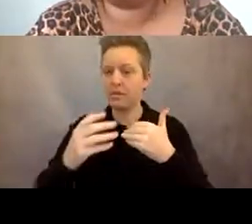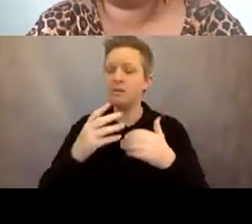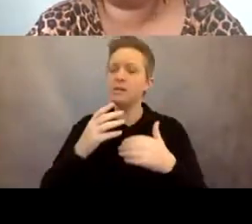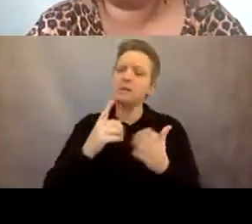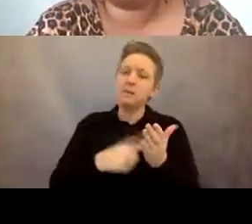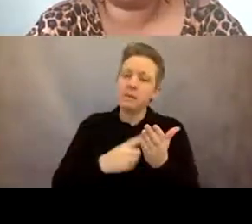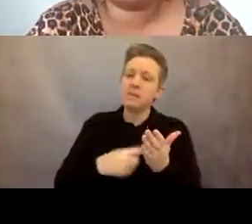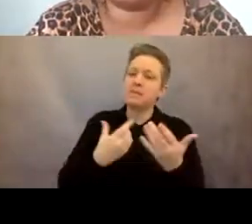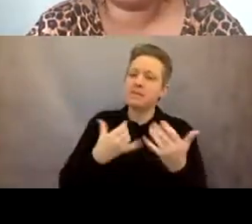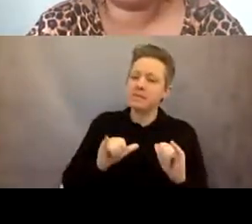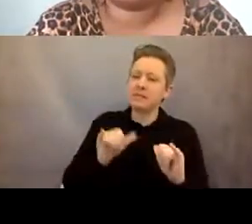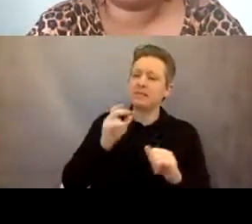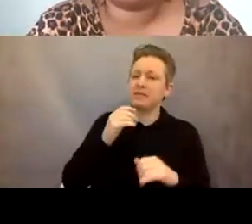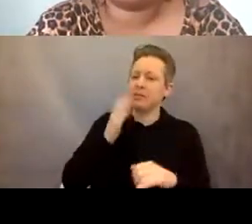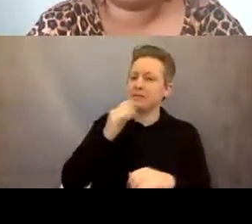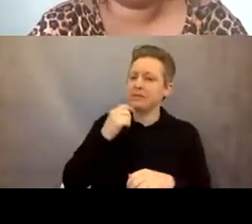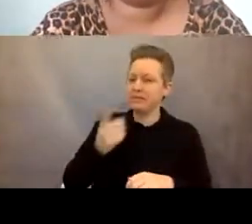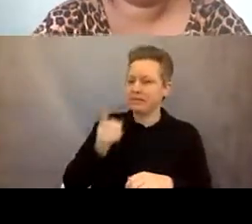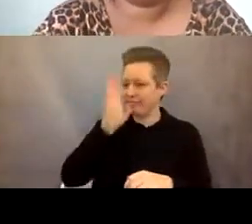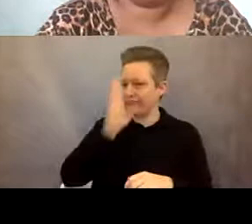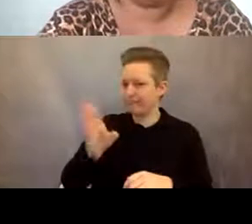that.